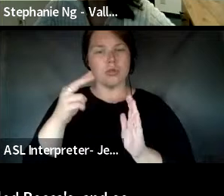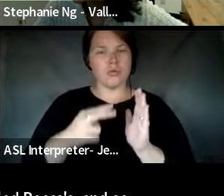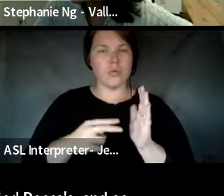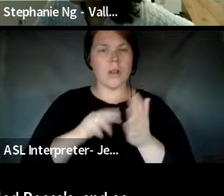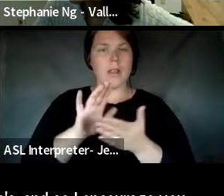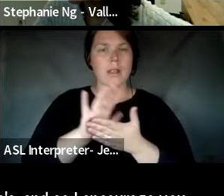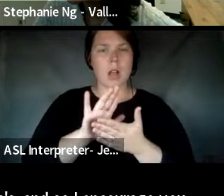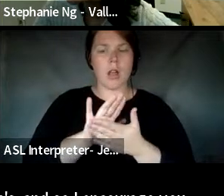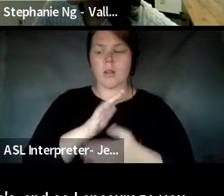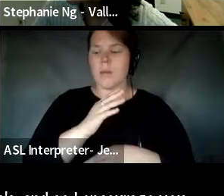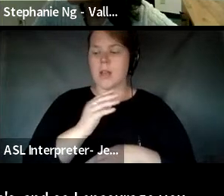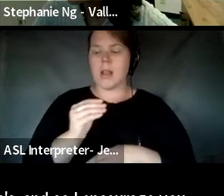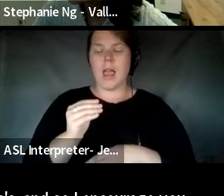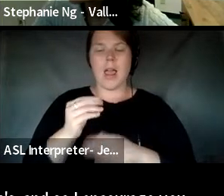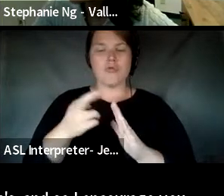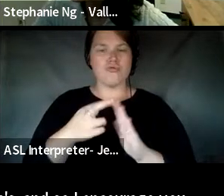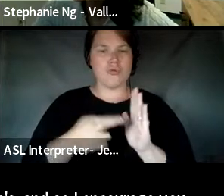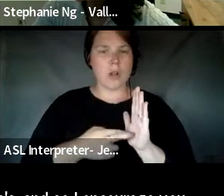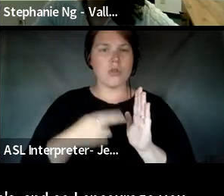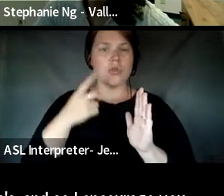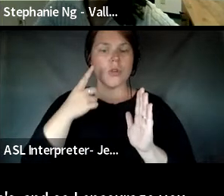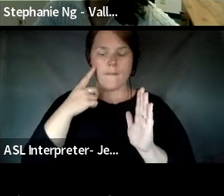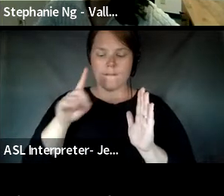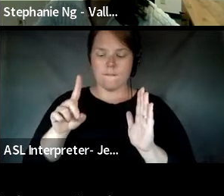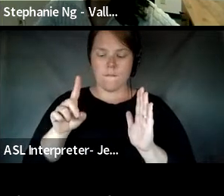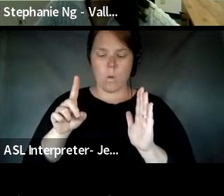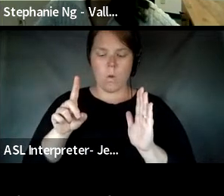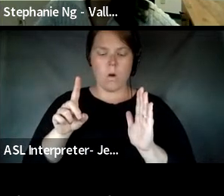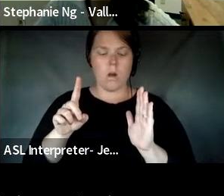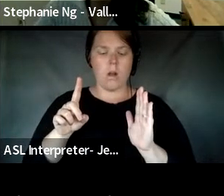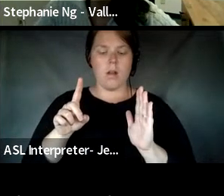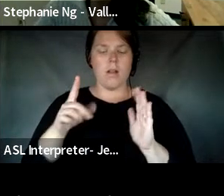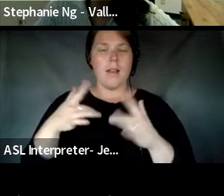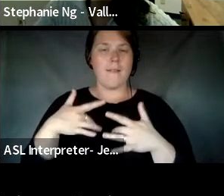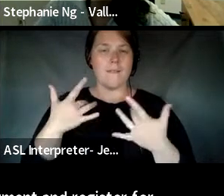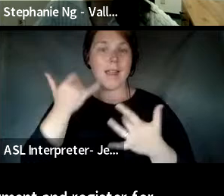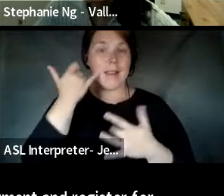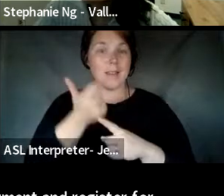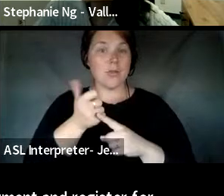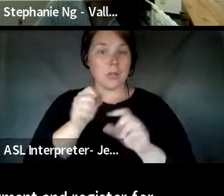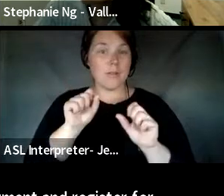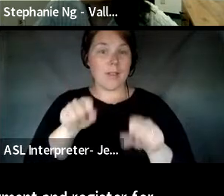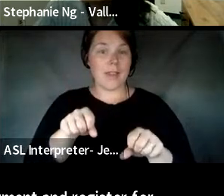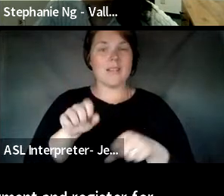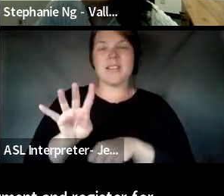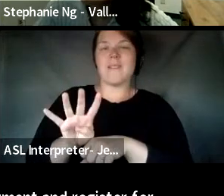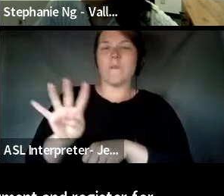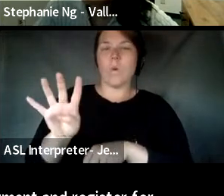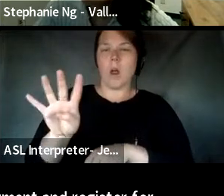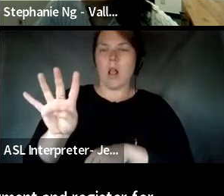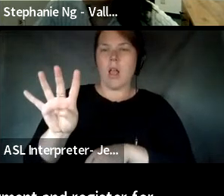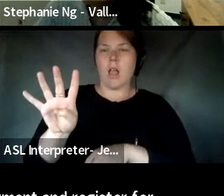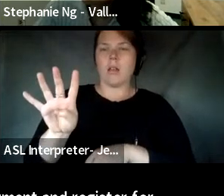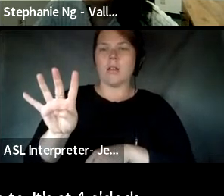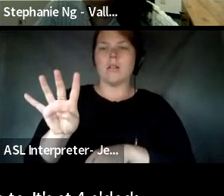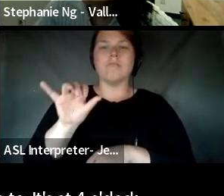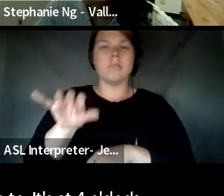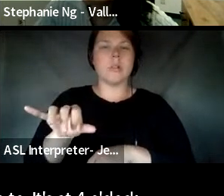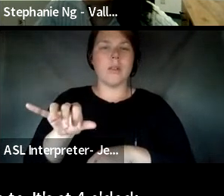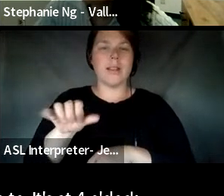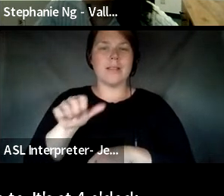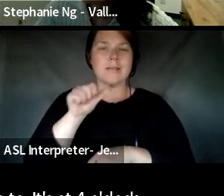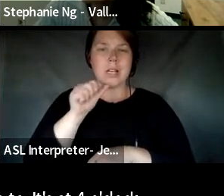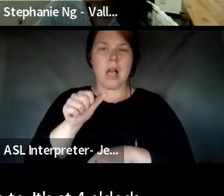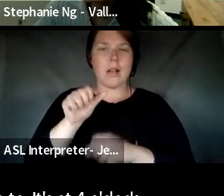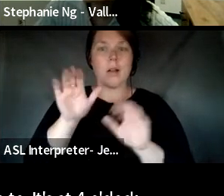document and register for the event if you're able to. It's at 4 o'clock. So that's kind of not